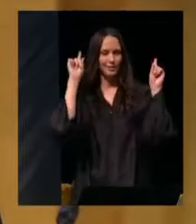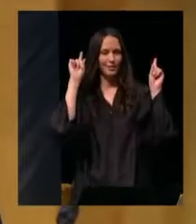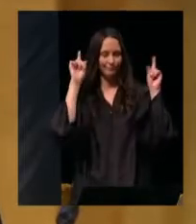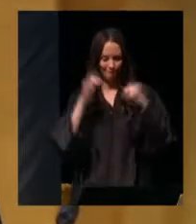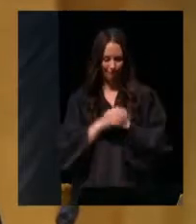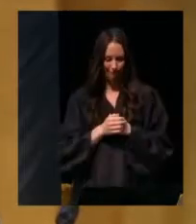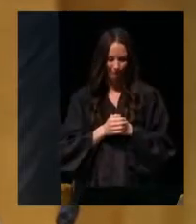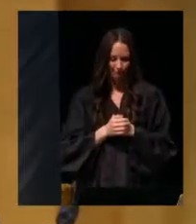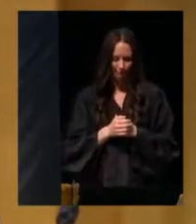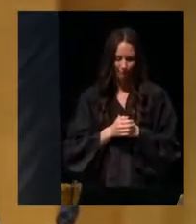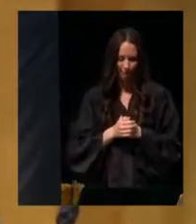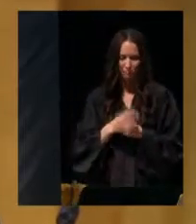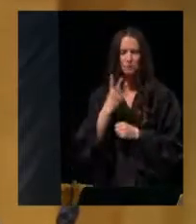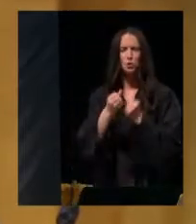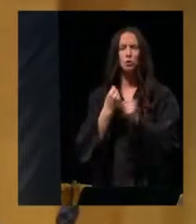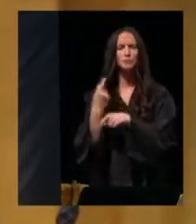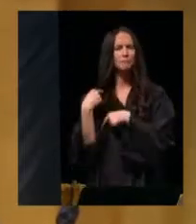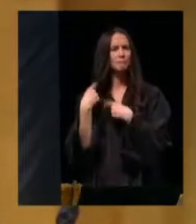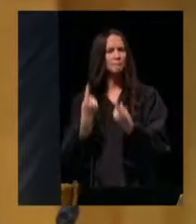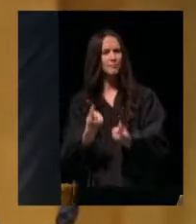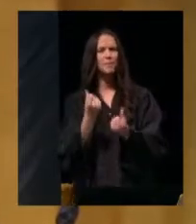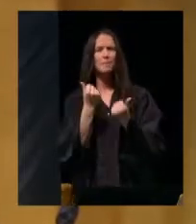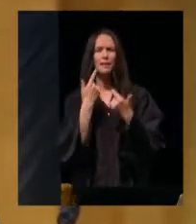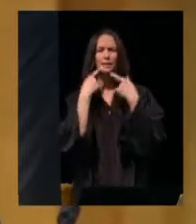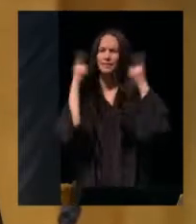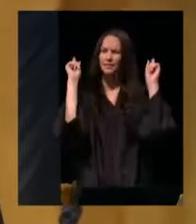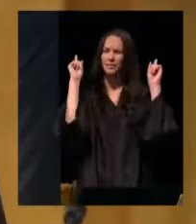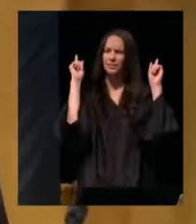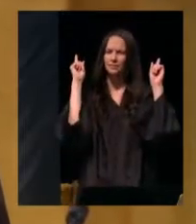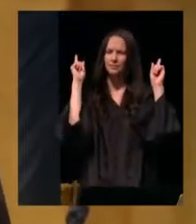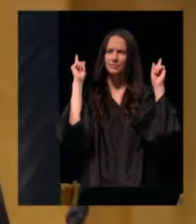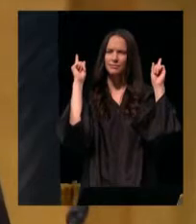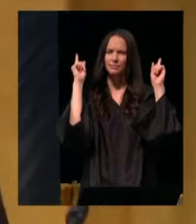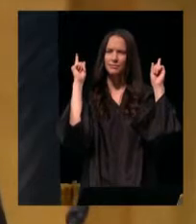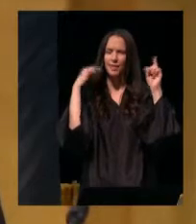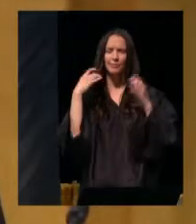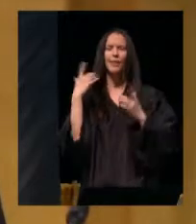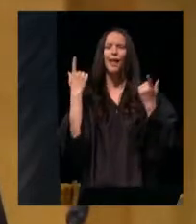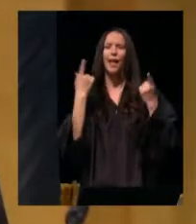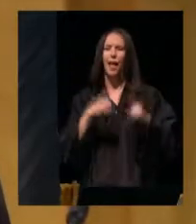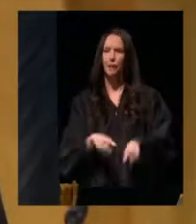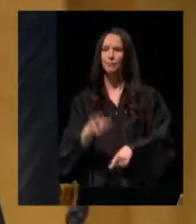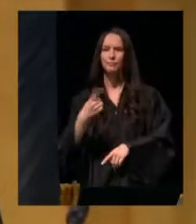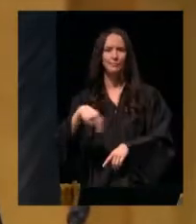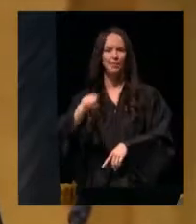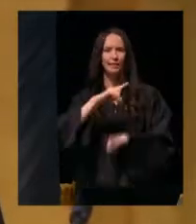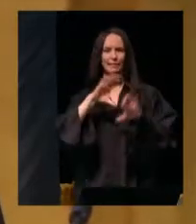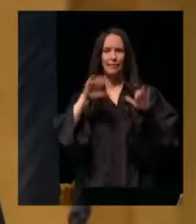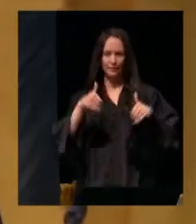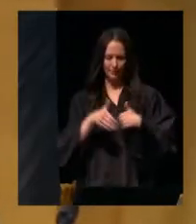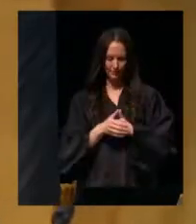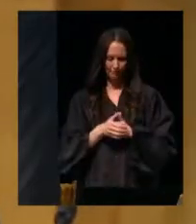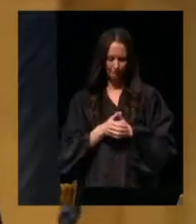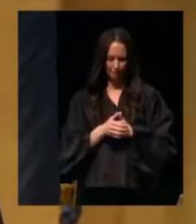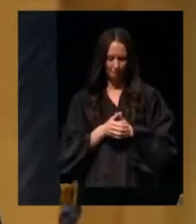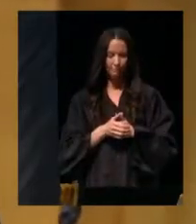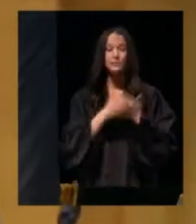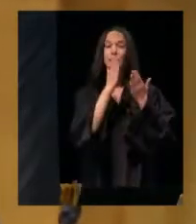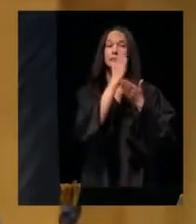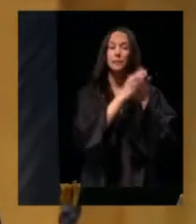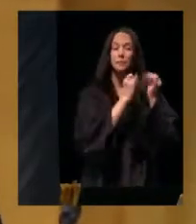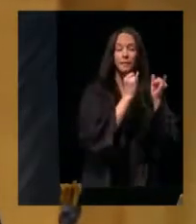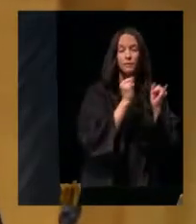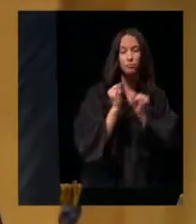Over the past 4 years, there have been many successes that have been achieved by the members of this class. Some